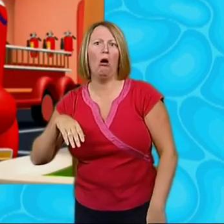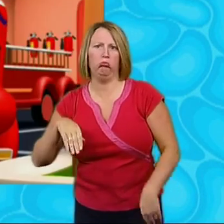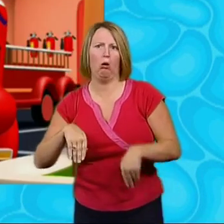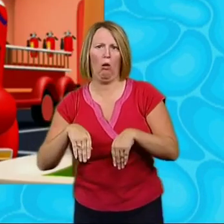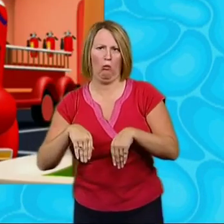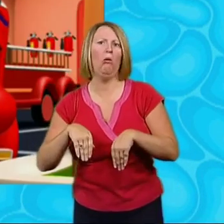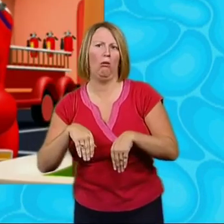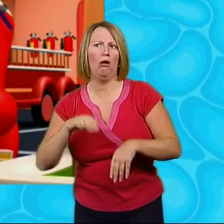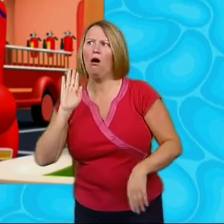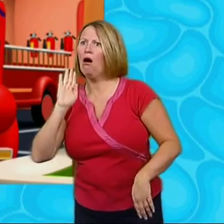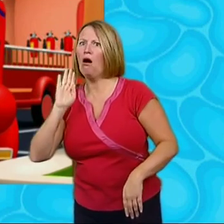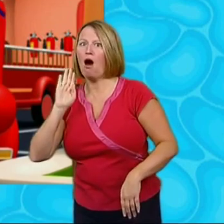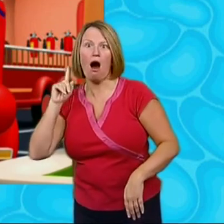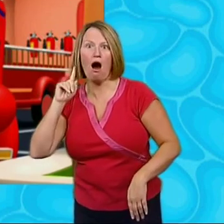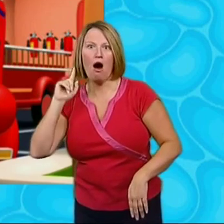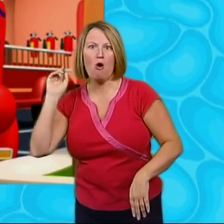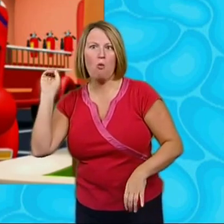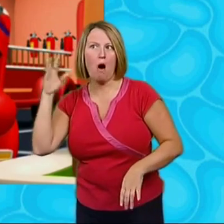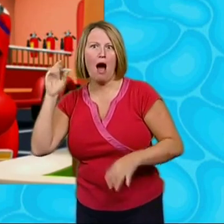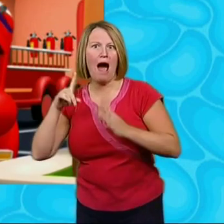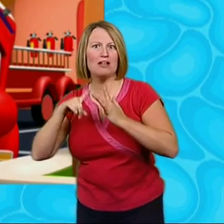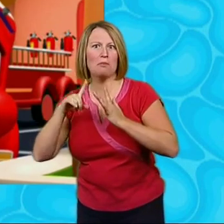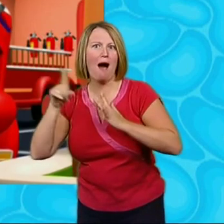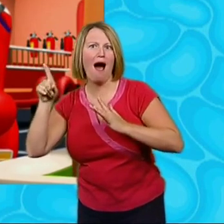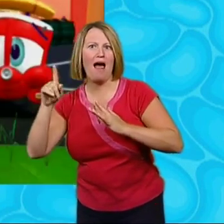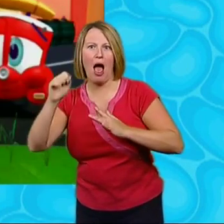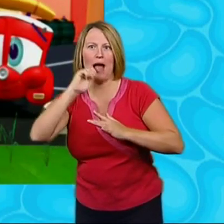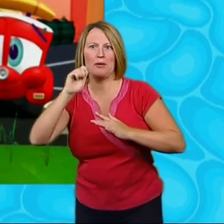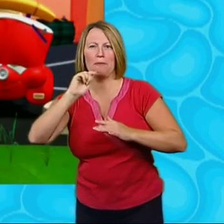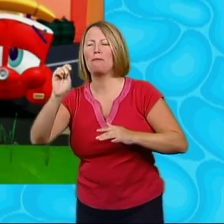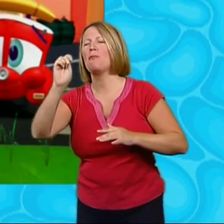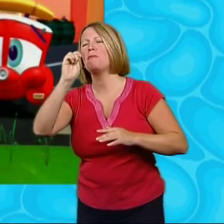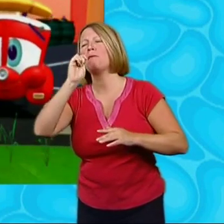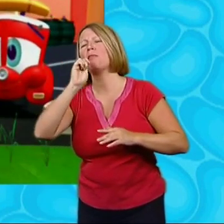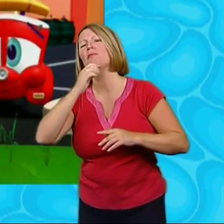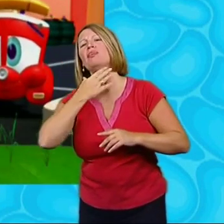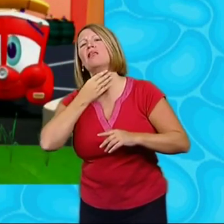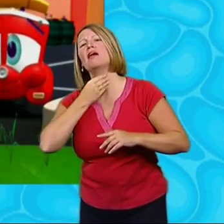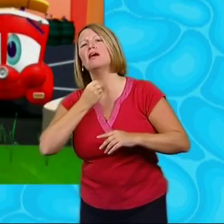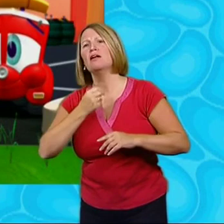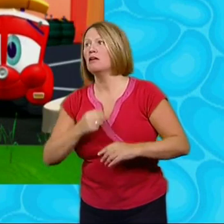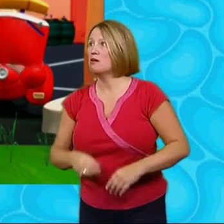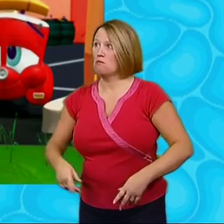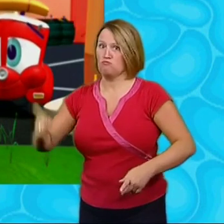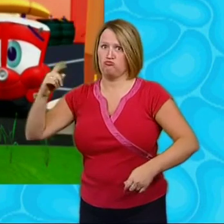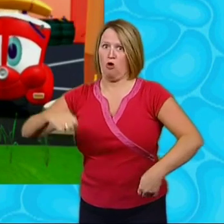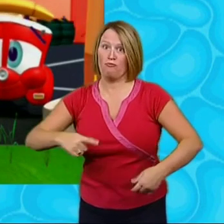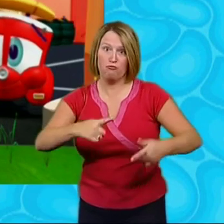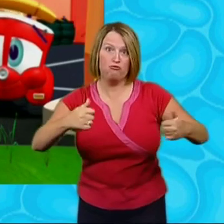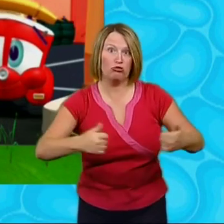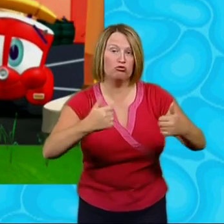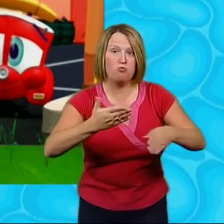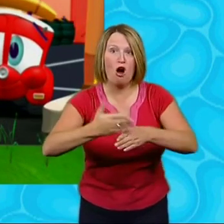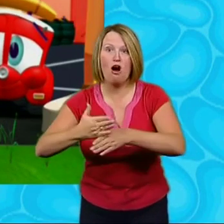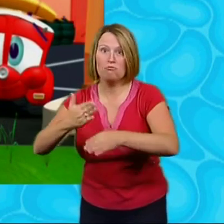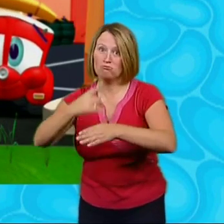That's Isabel! Wow, an ice cream would taste very good right now. Well, now that you've finished your chores, why